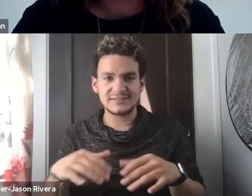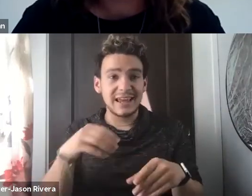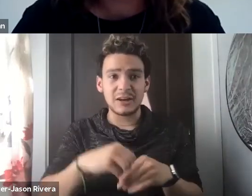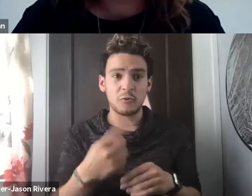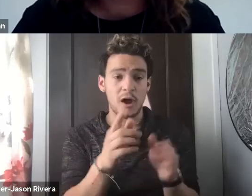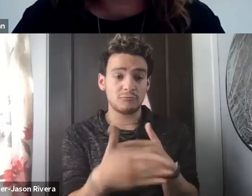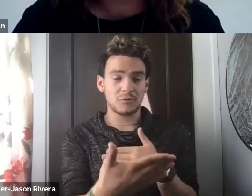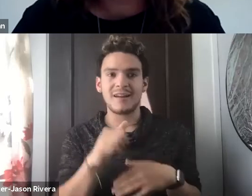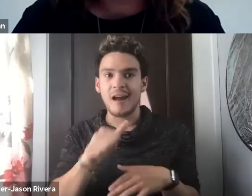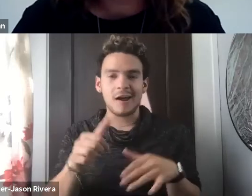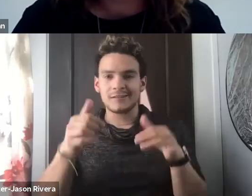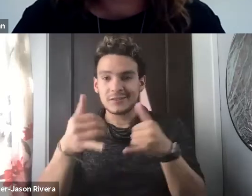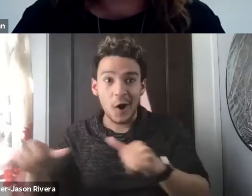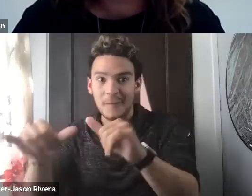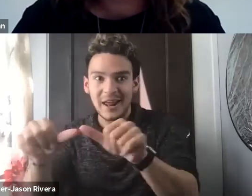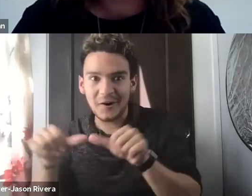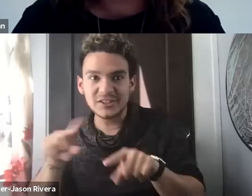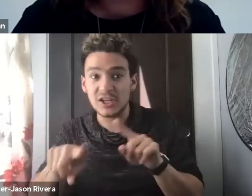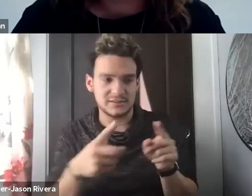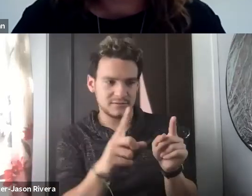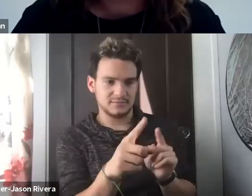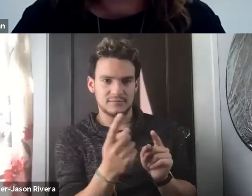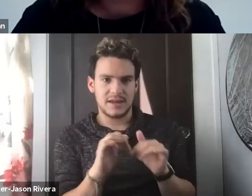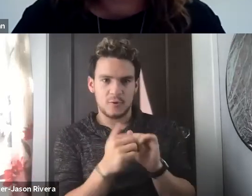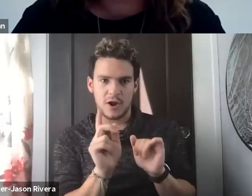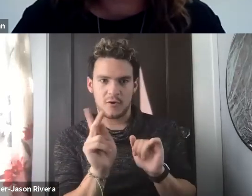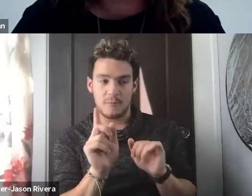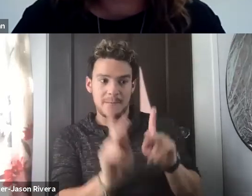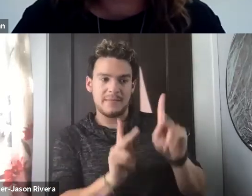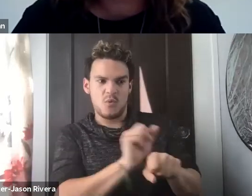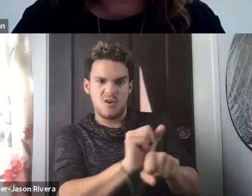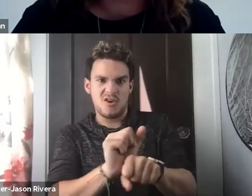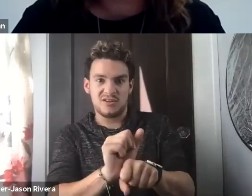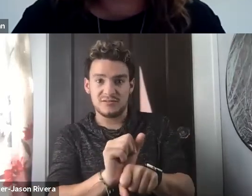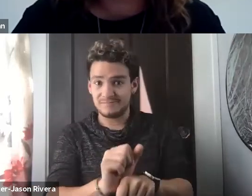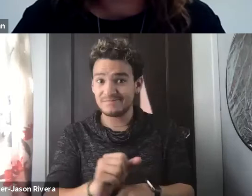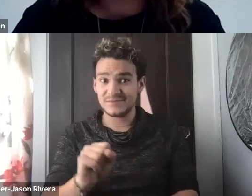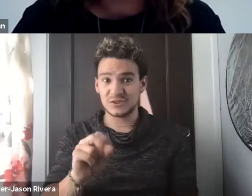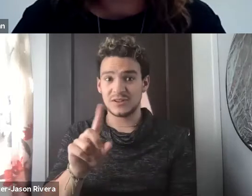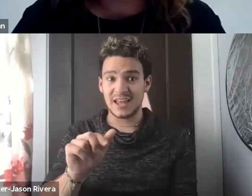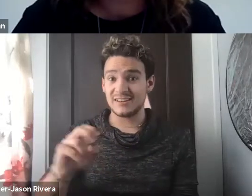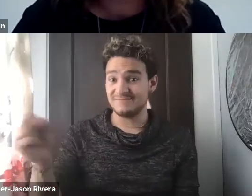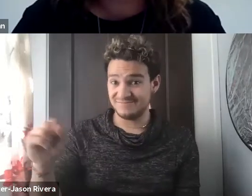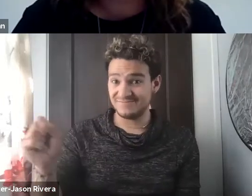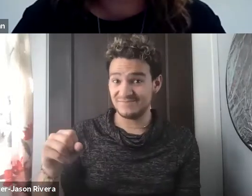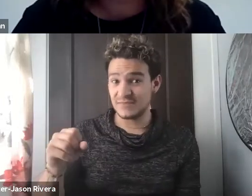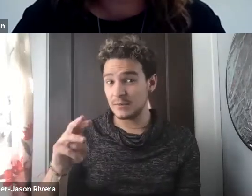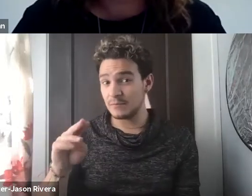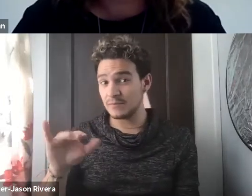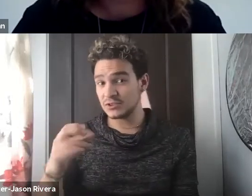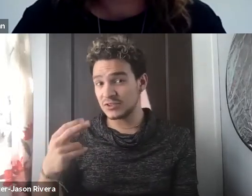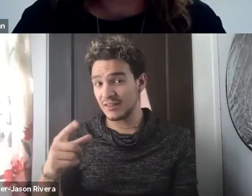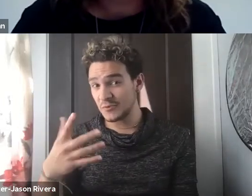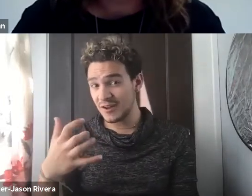about the common areas, I think will all be part of the solution. Thank you. Yep. And Michelle, do you have anything you'd like to add?